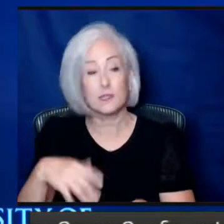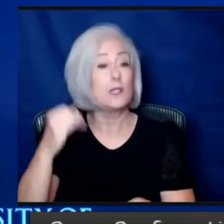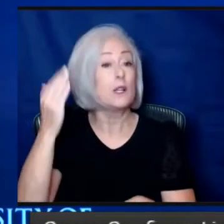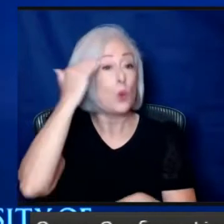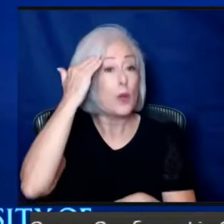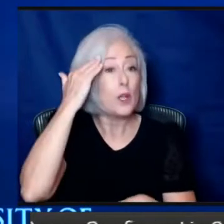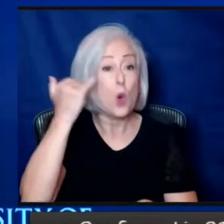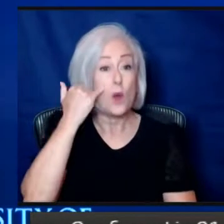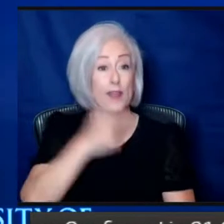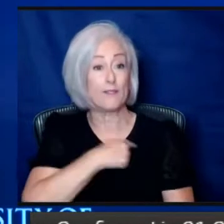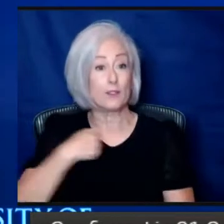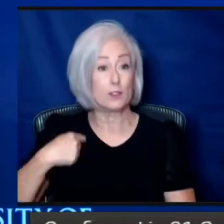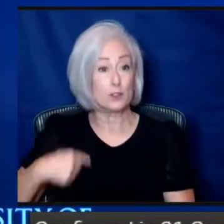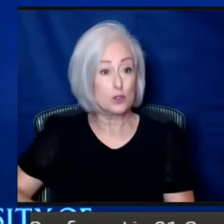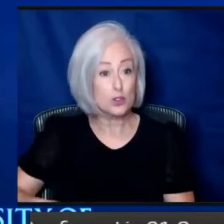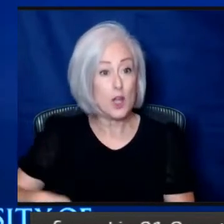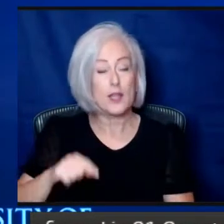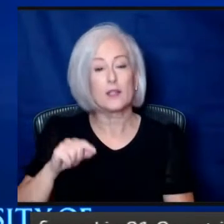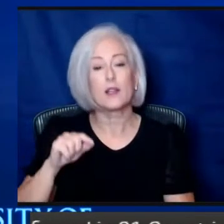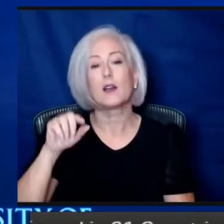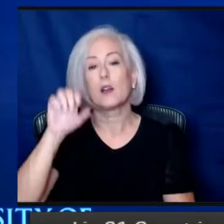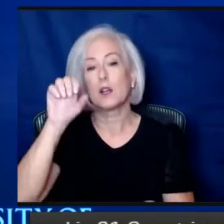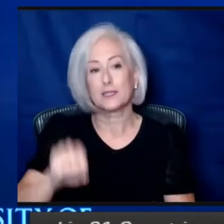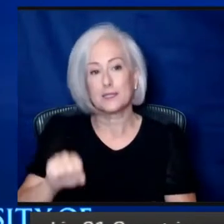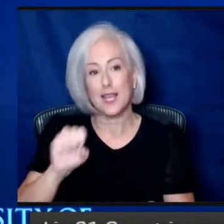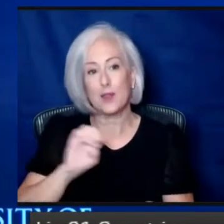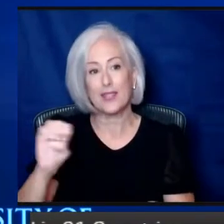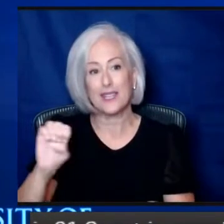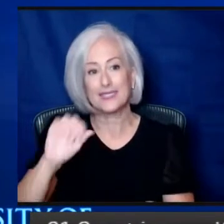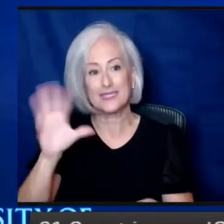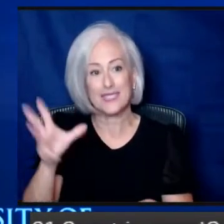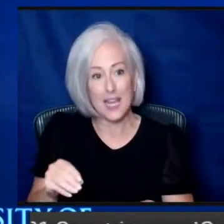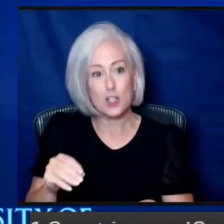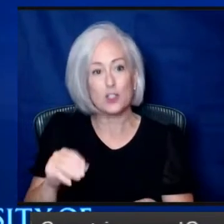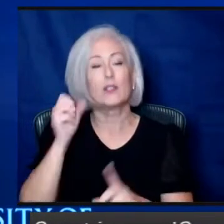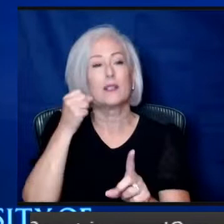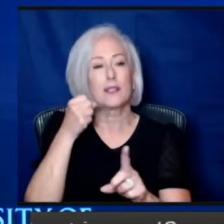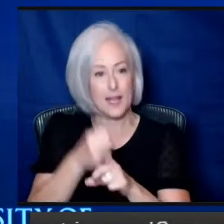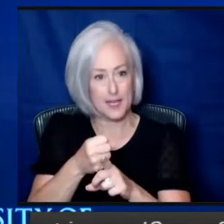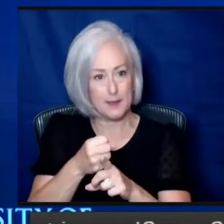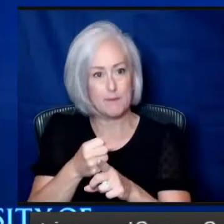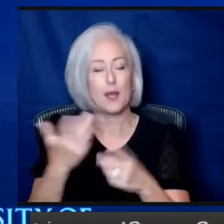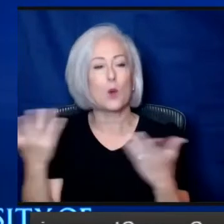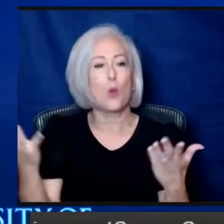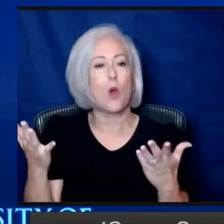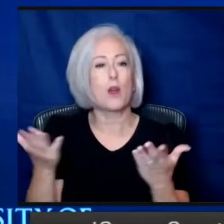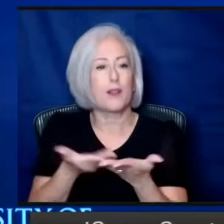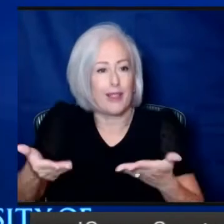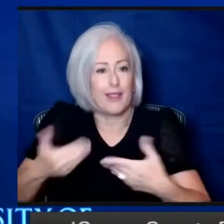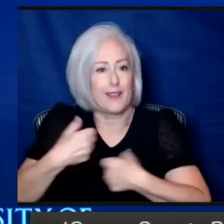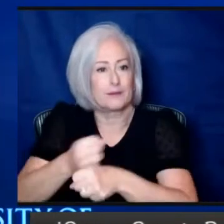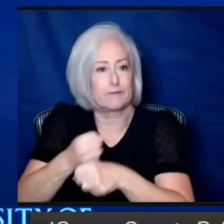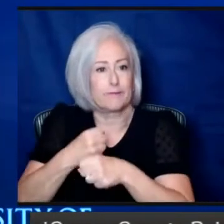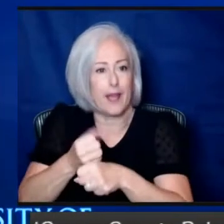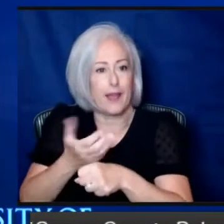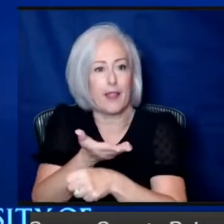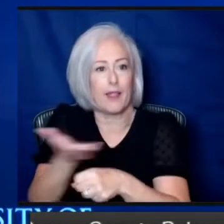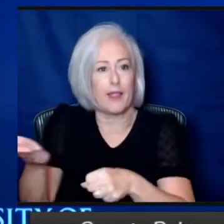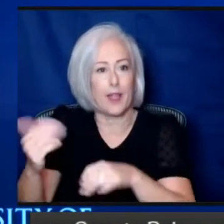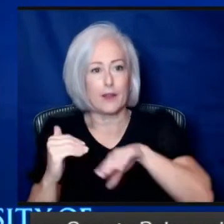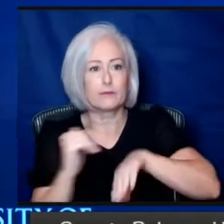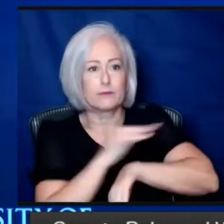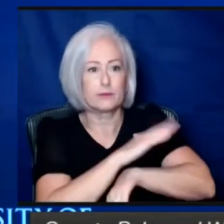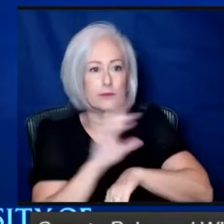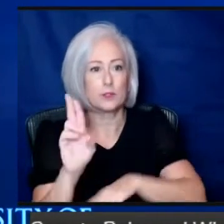in Southeast Asia, we know that can impact supply chains and production and all that. So I think hopefully this won't have too much